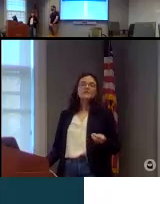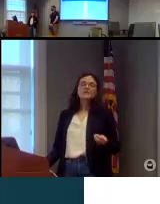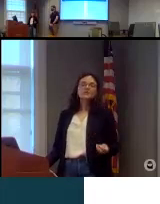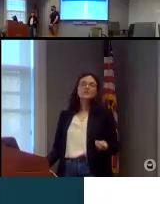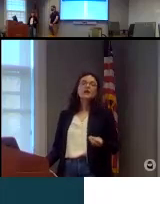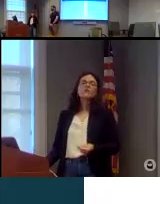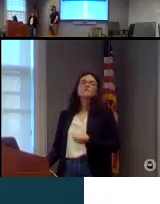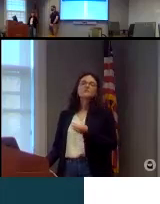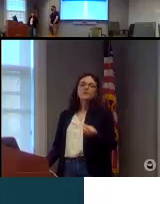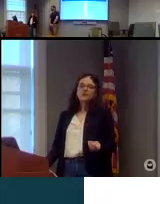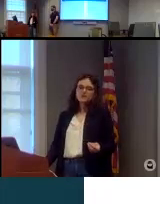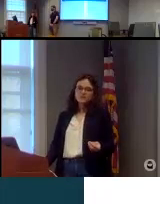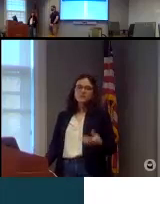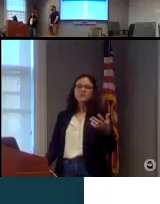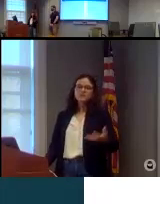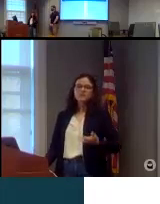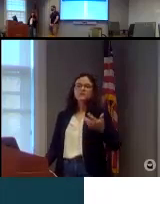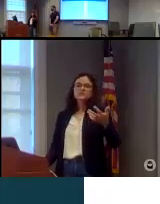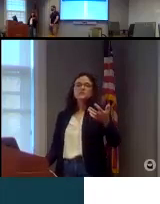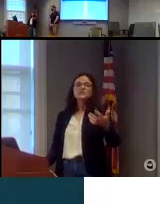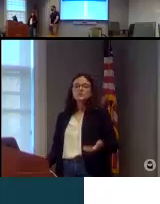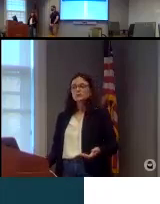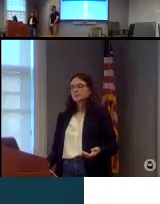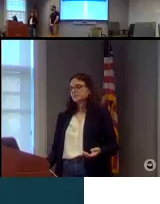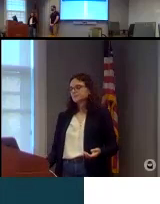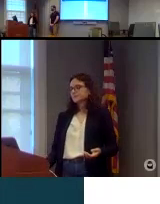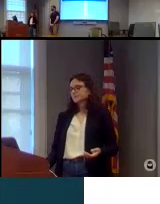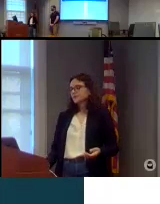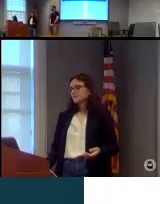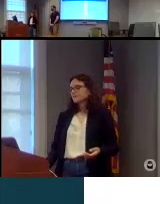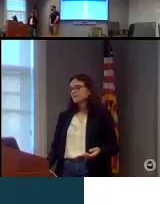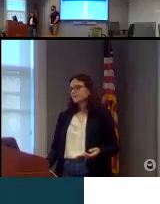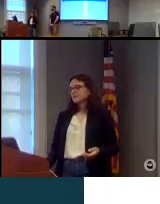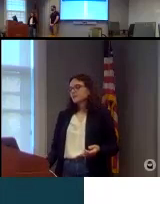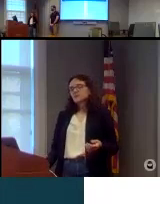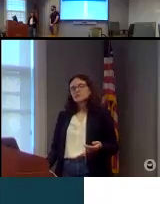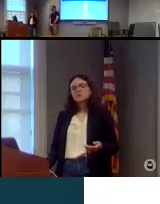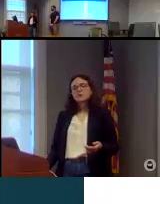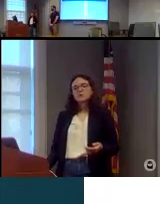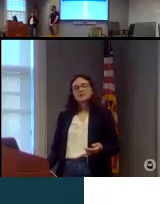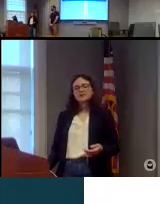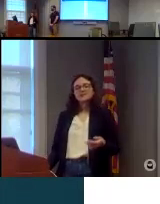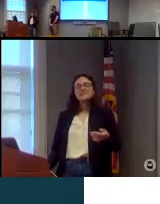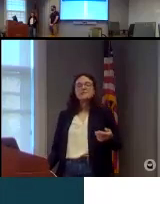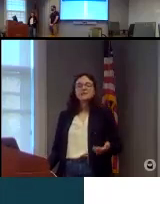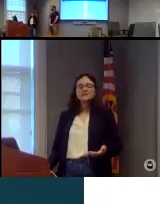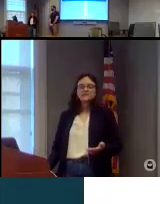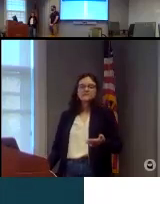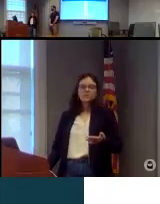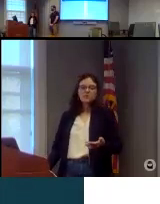and ritualization of the conflict, which helps it to endure. Finally, there are some who argue it